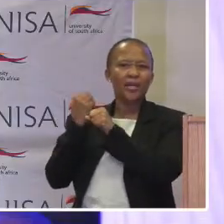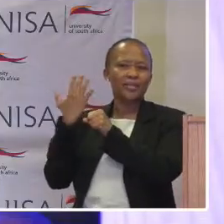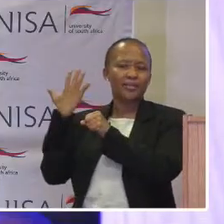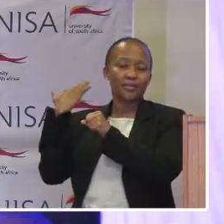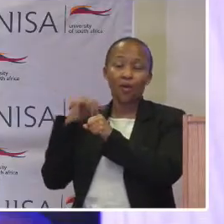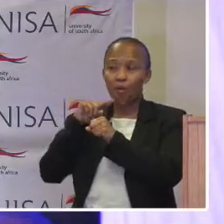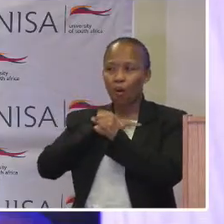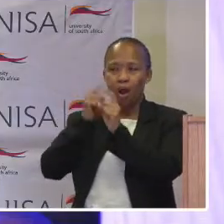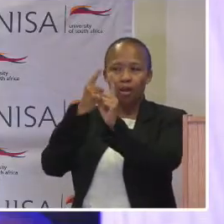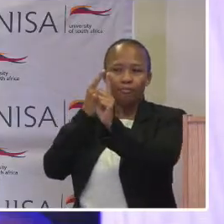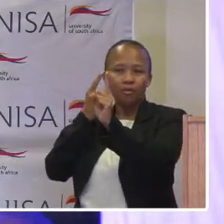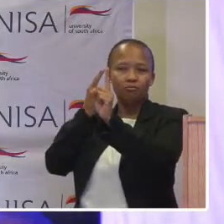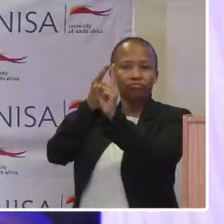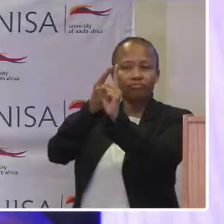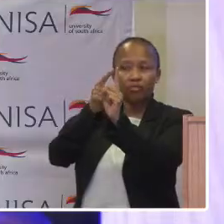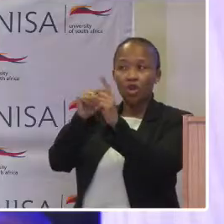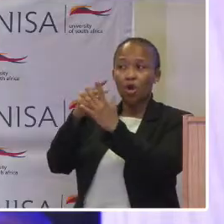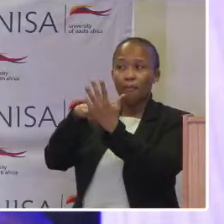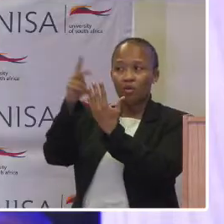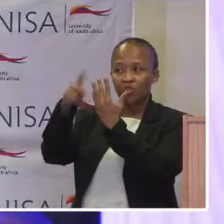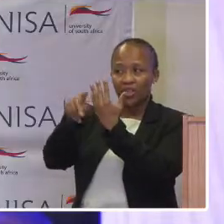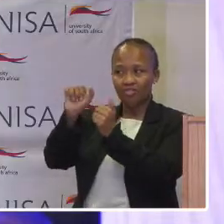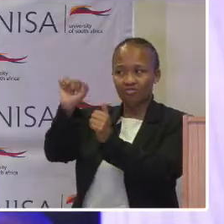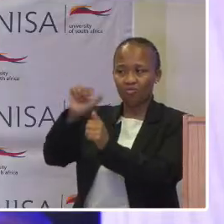the project into South Africa.